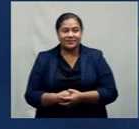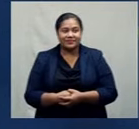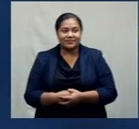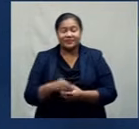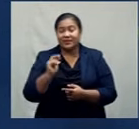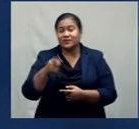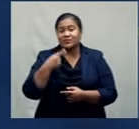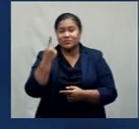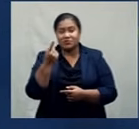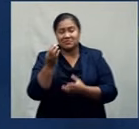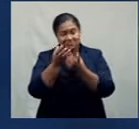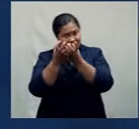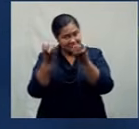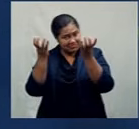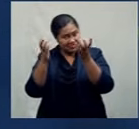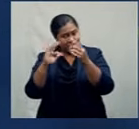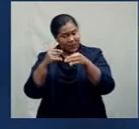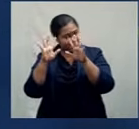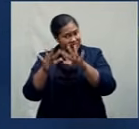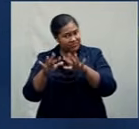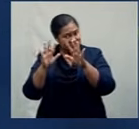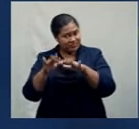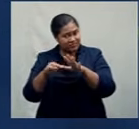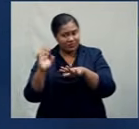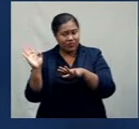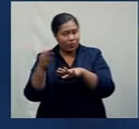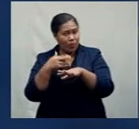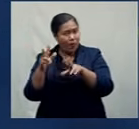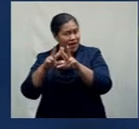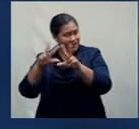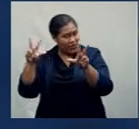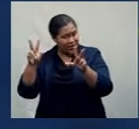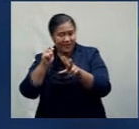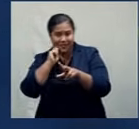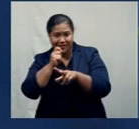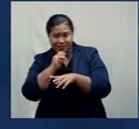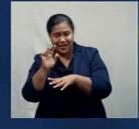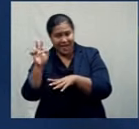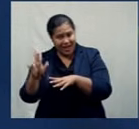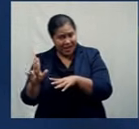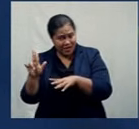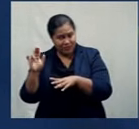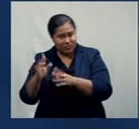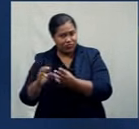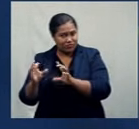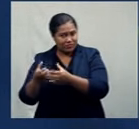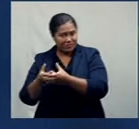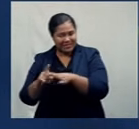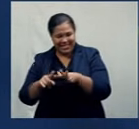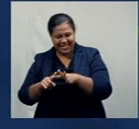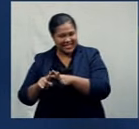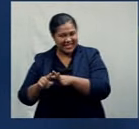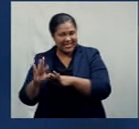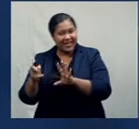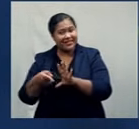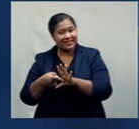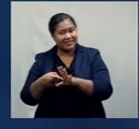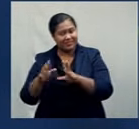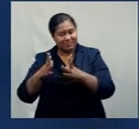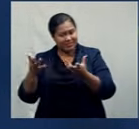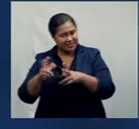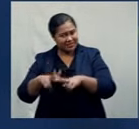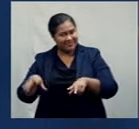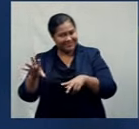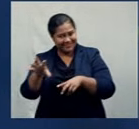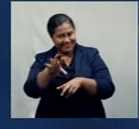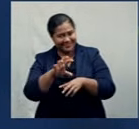For tomorrow, cloudy periods with brief showers over Vanualevu, Tavioni, Lau Group, eastern parts and interior of Vitilevu.